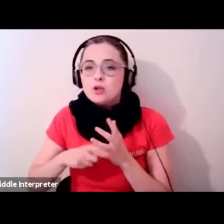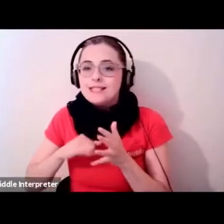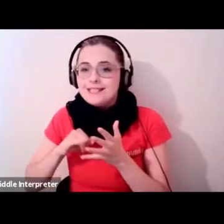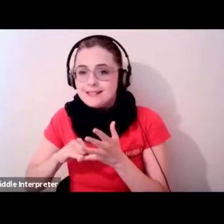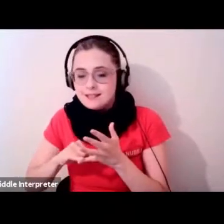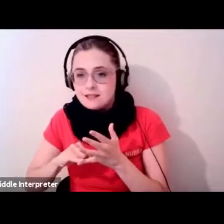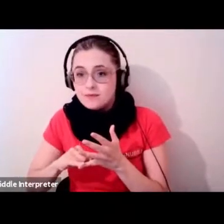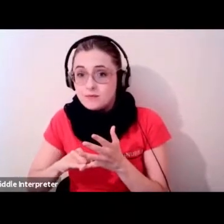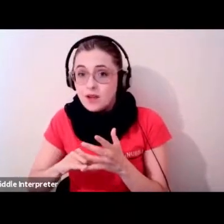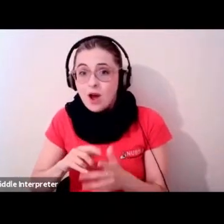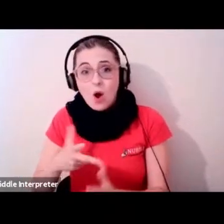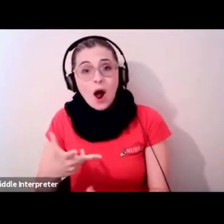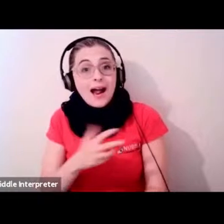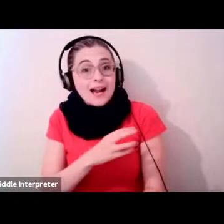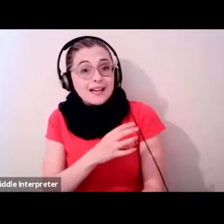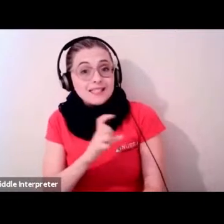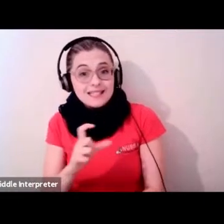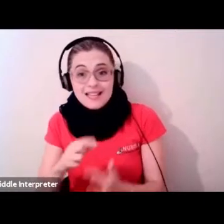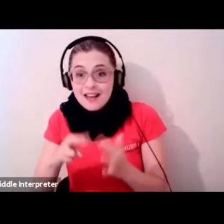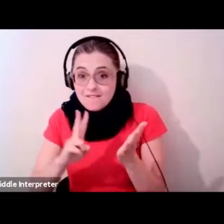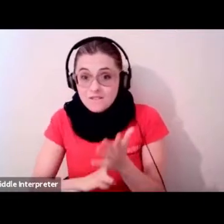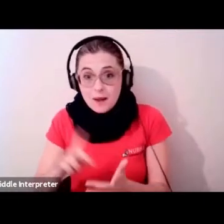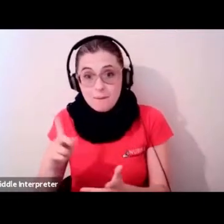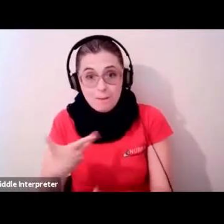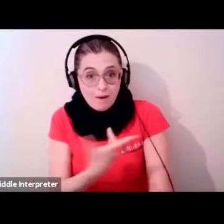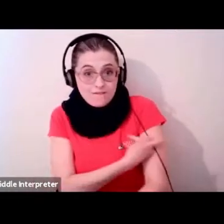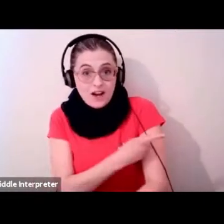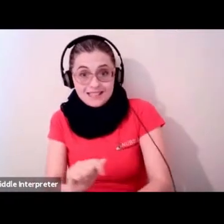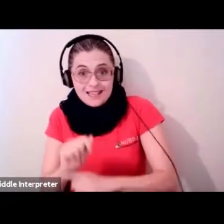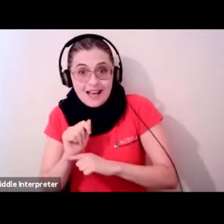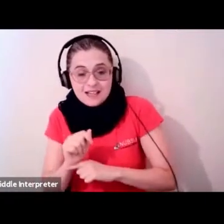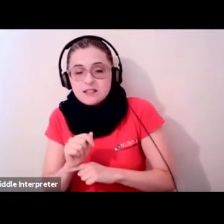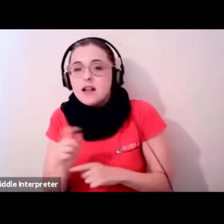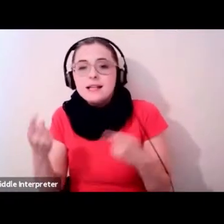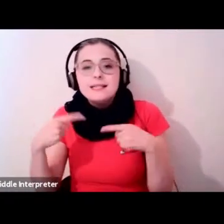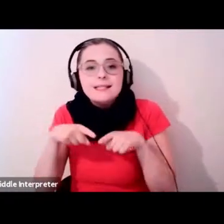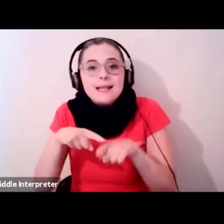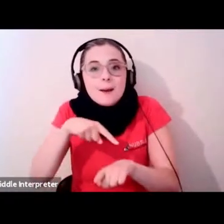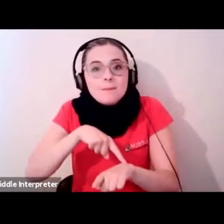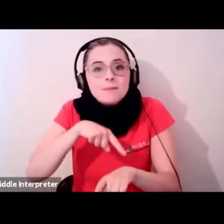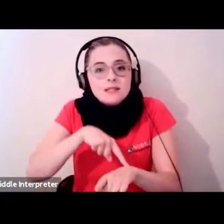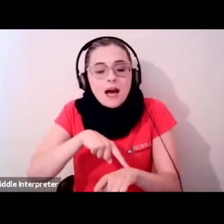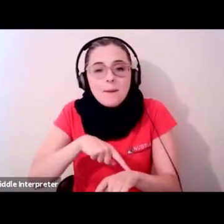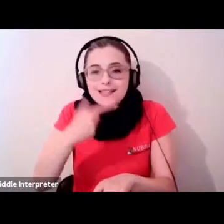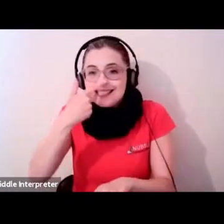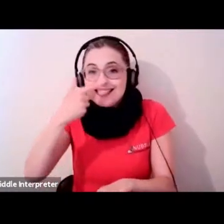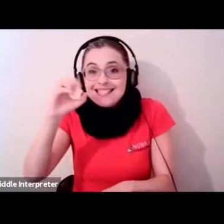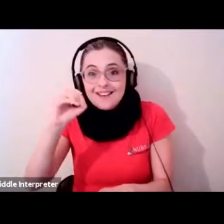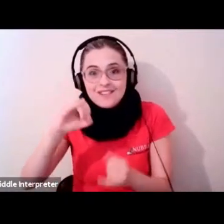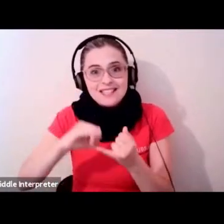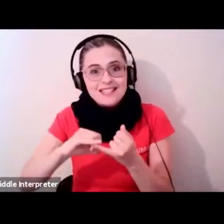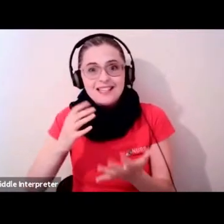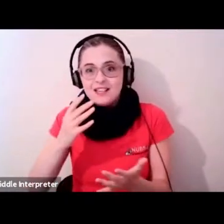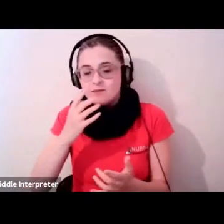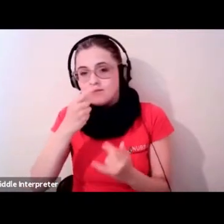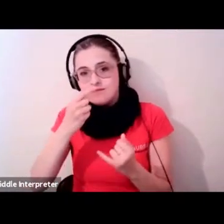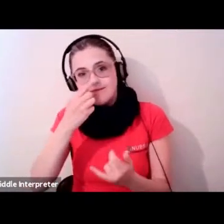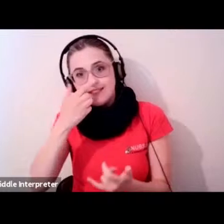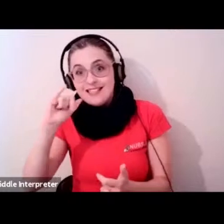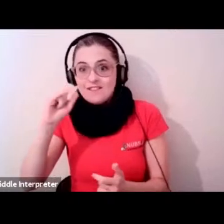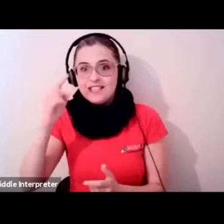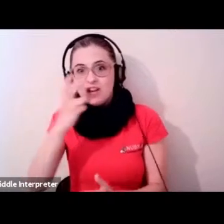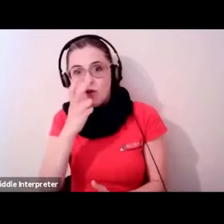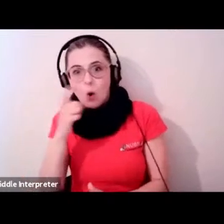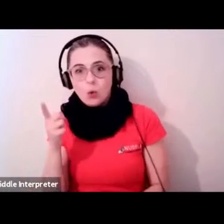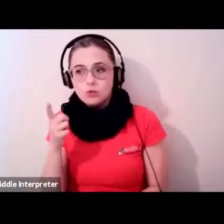they vaccinated 70-year-olds, because they're at that sort of level of risk that is higher than everybody else in the